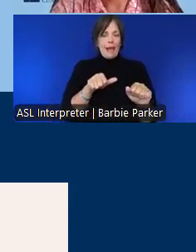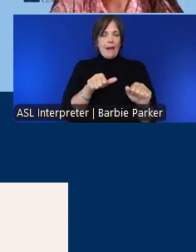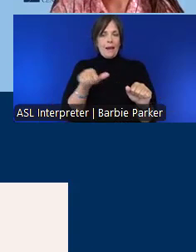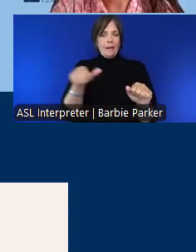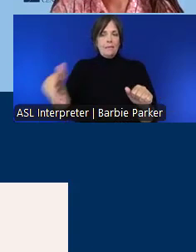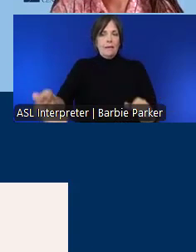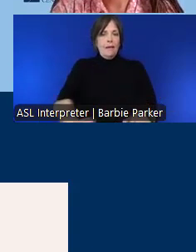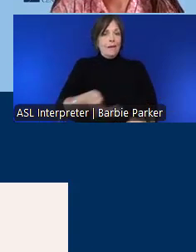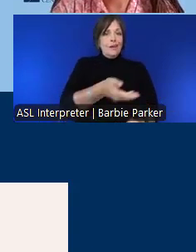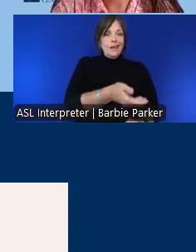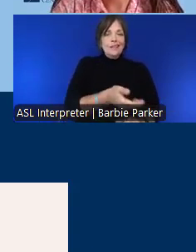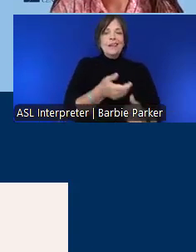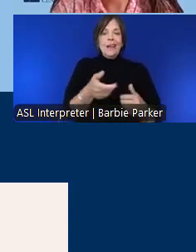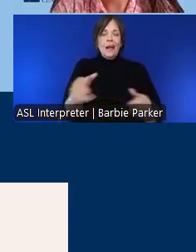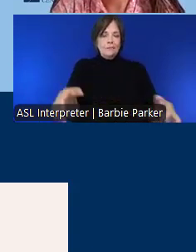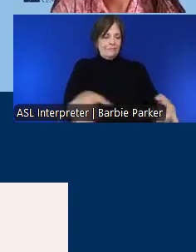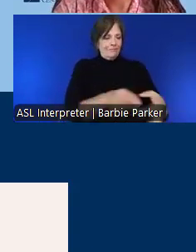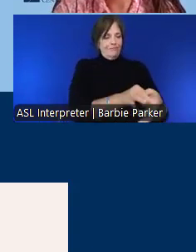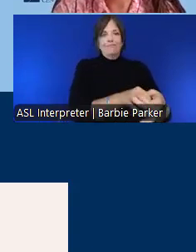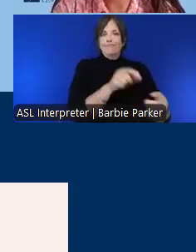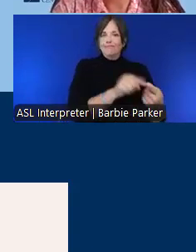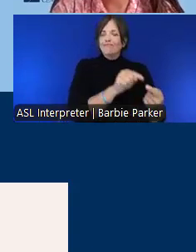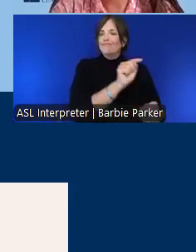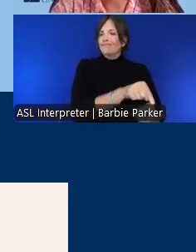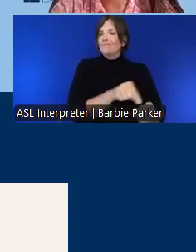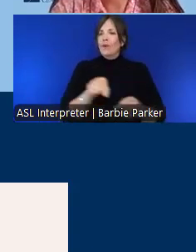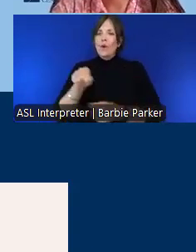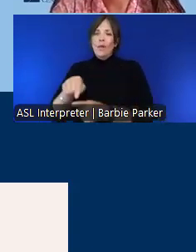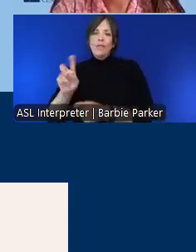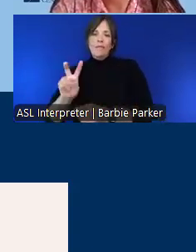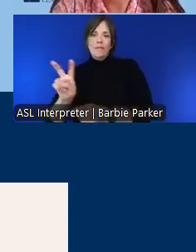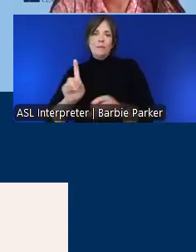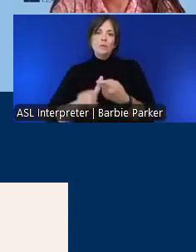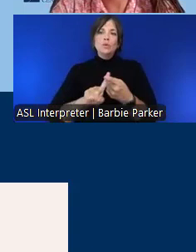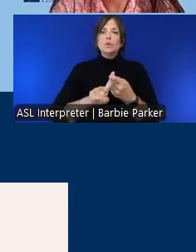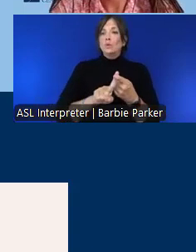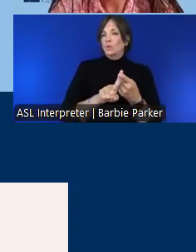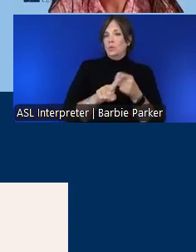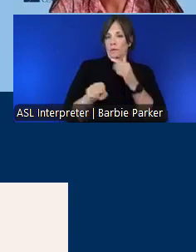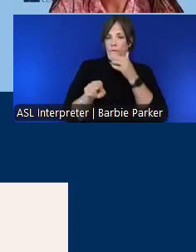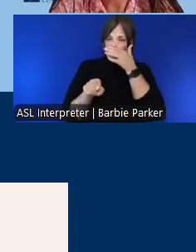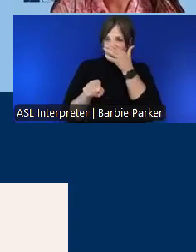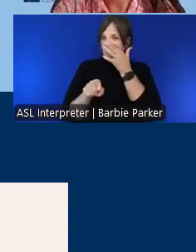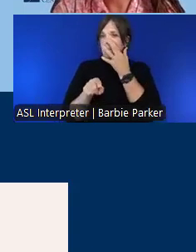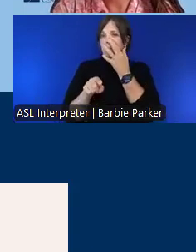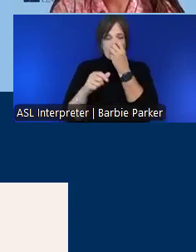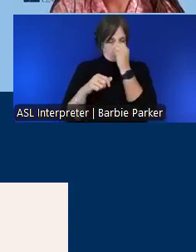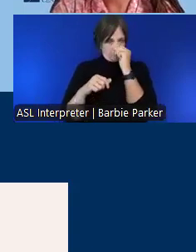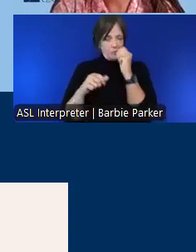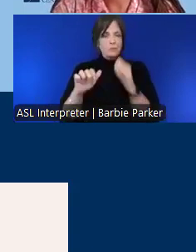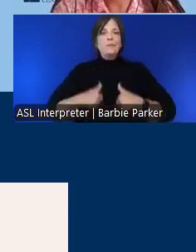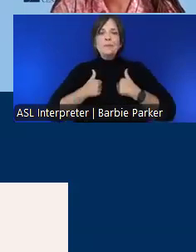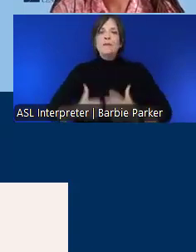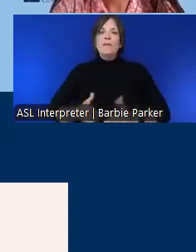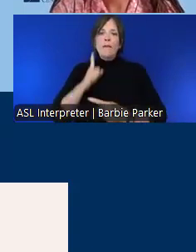human trafficking resources where they otherwise may not have qualified for certain programs. I can think of a few